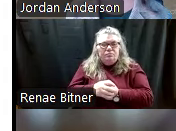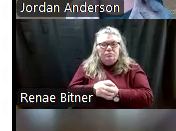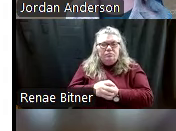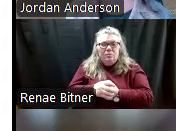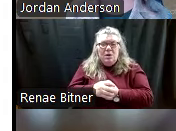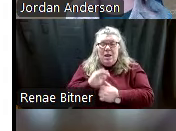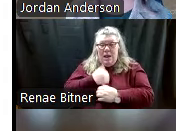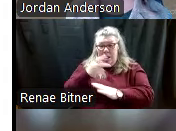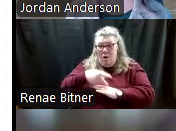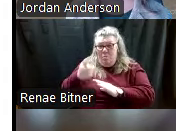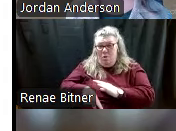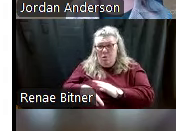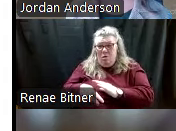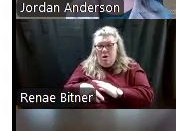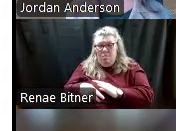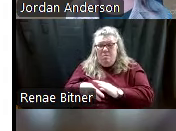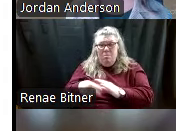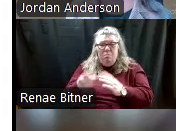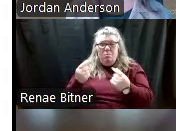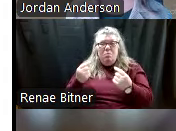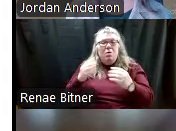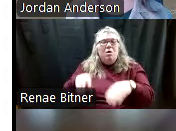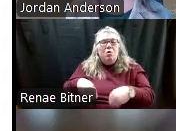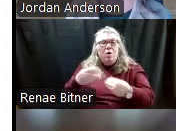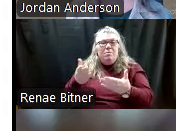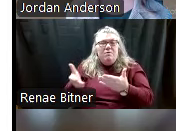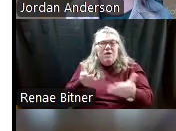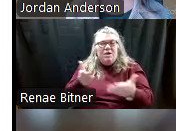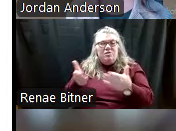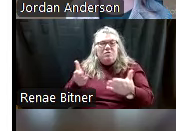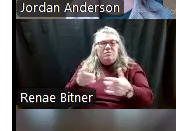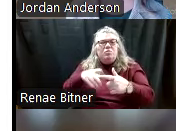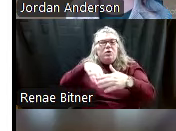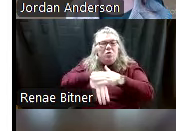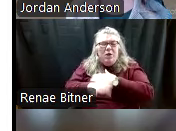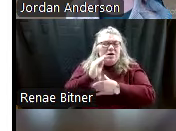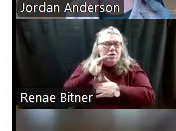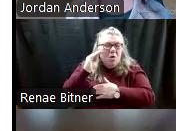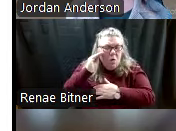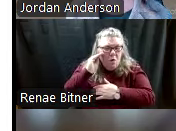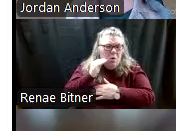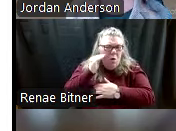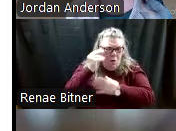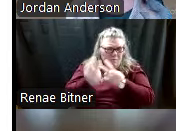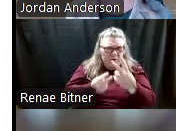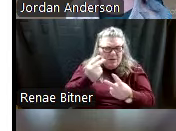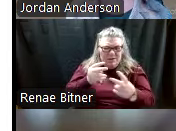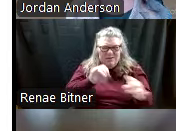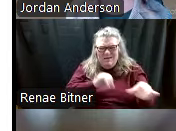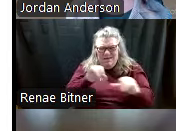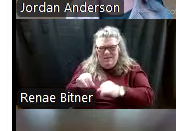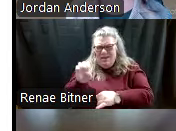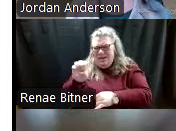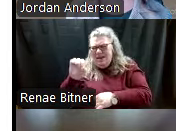So what our program looks like as far as providing our services, we go into the home, we do home visits, very similar to